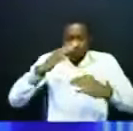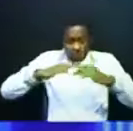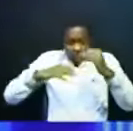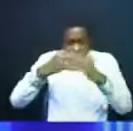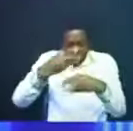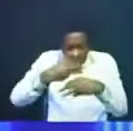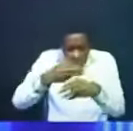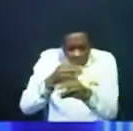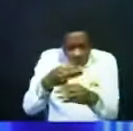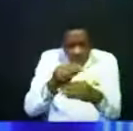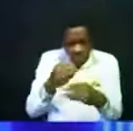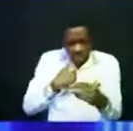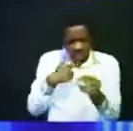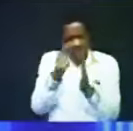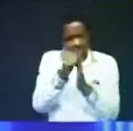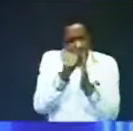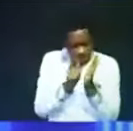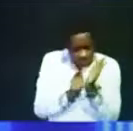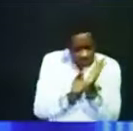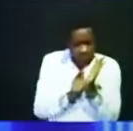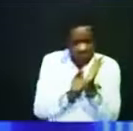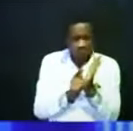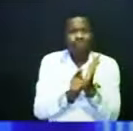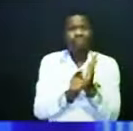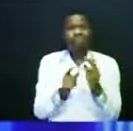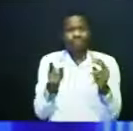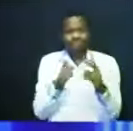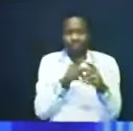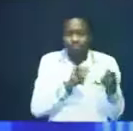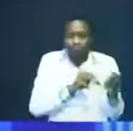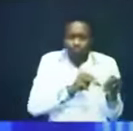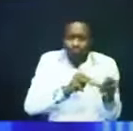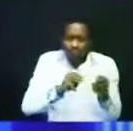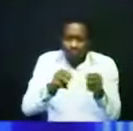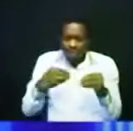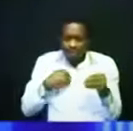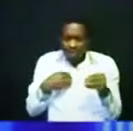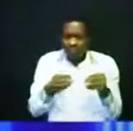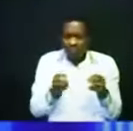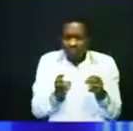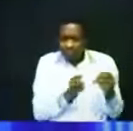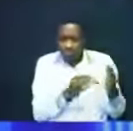its motion is guided or